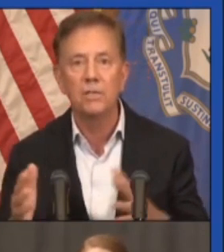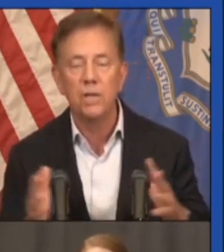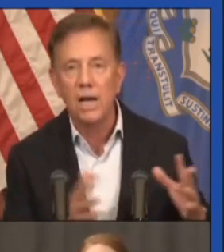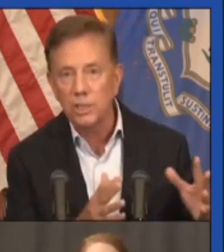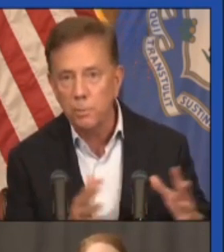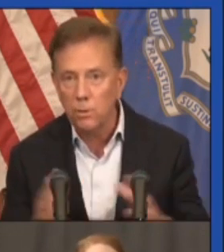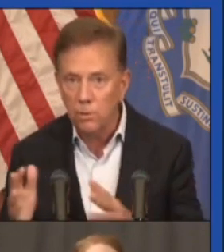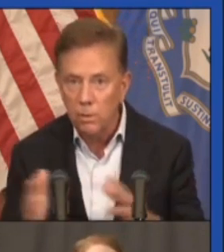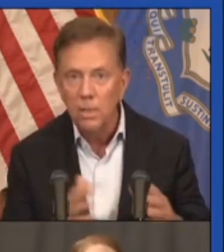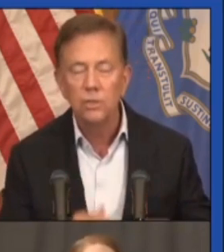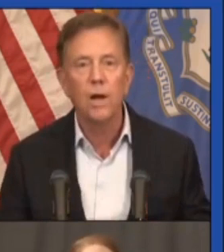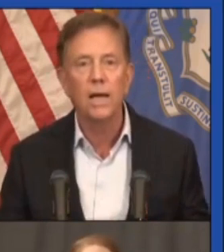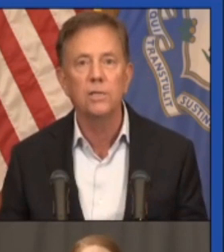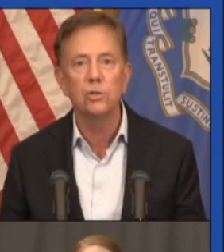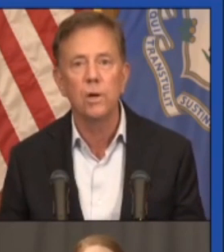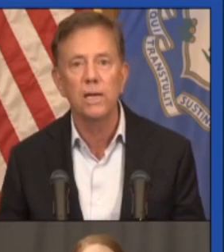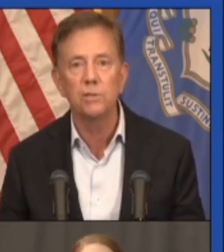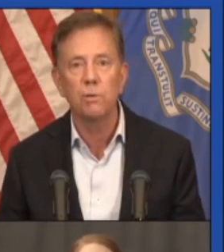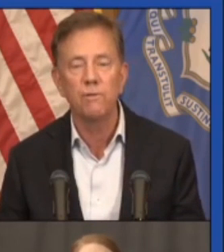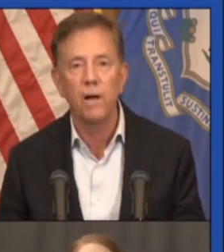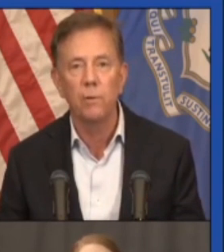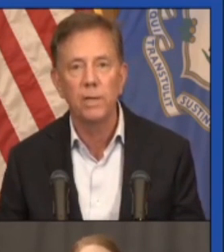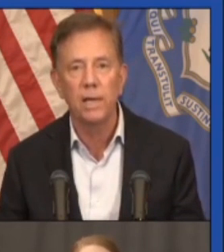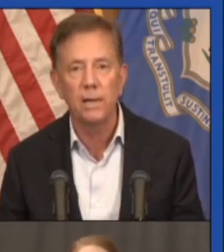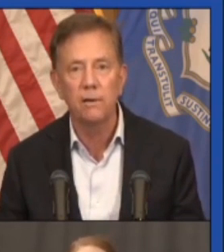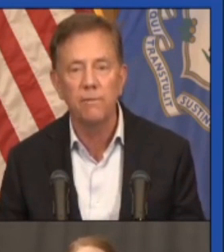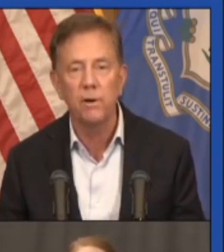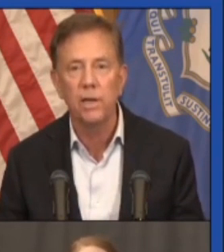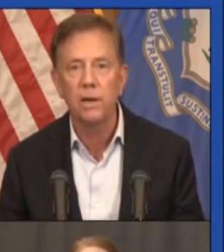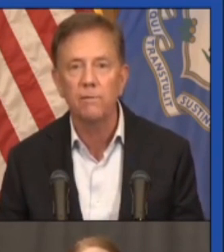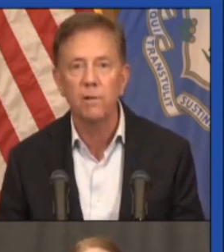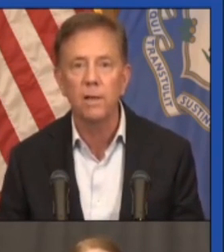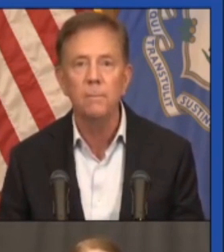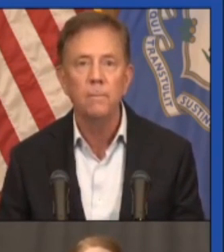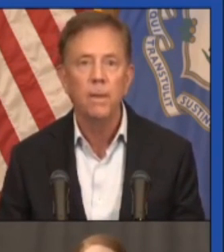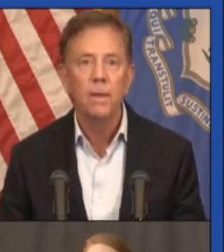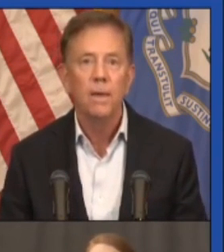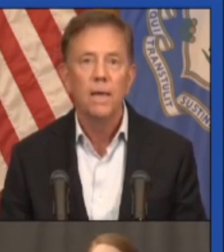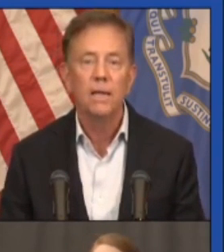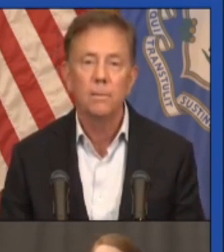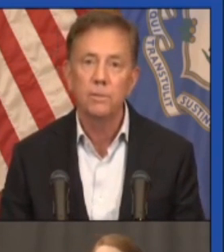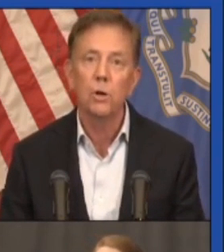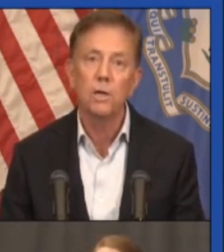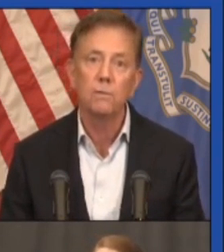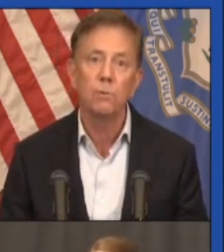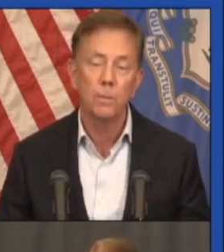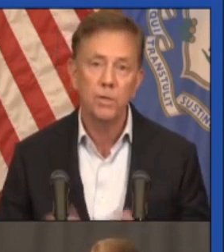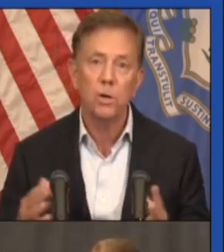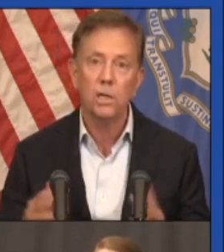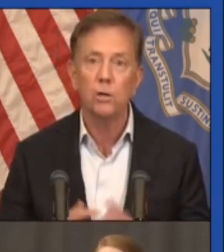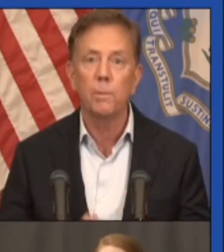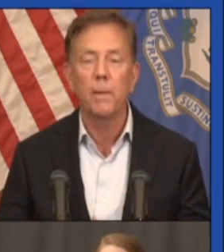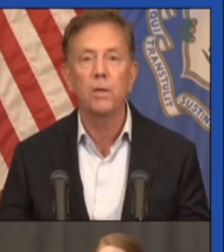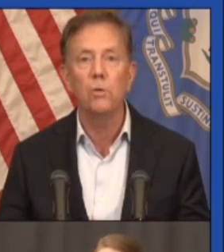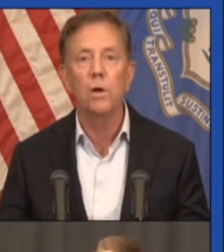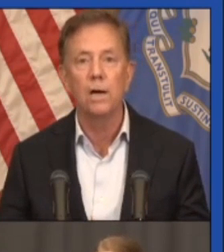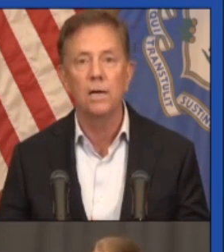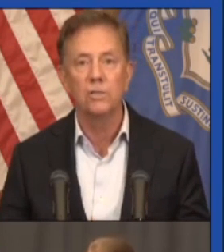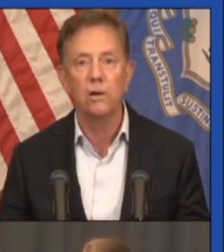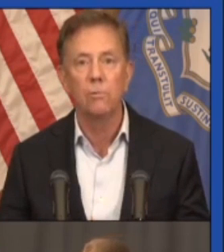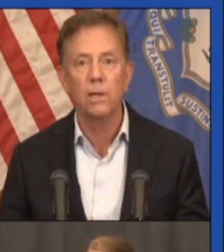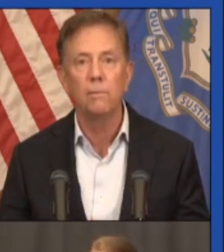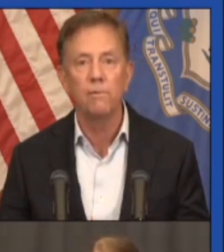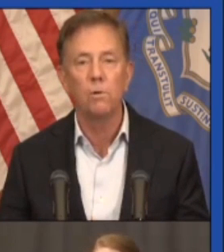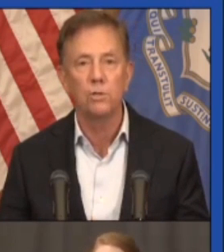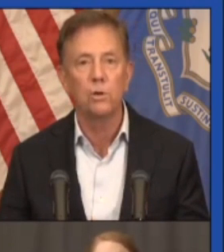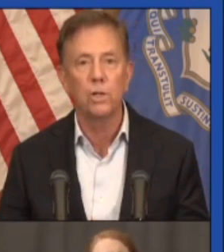Home, Bacchus Hospital, track and trace. We're following that very carefully. And we're going to be talking a little bit about UConn,